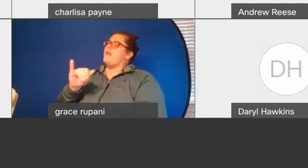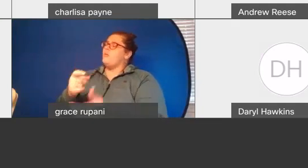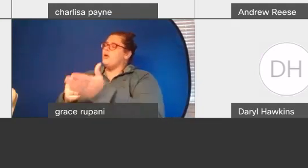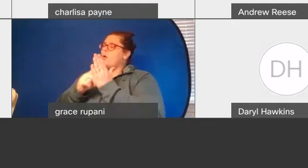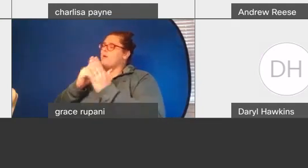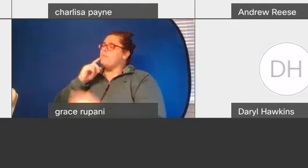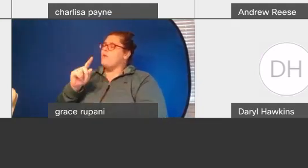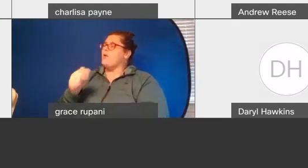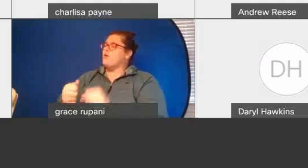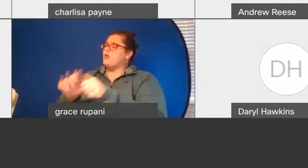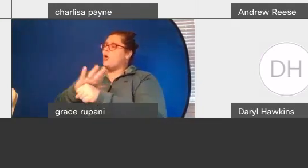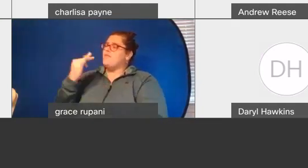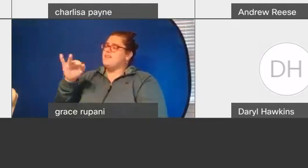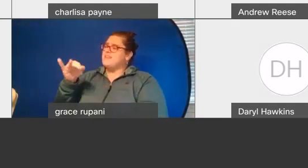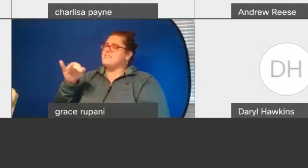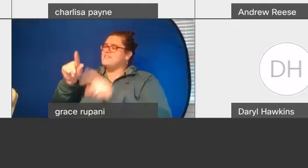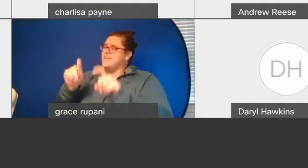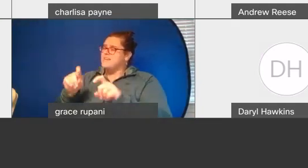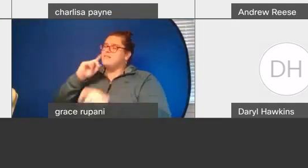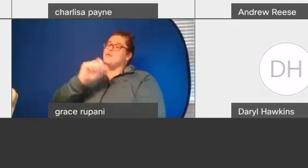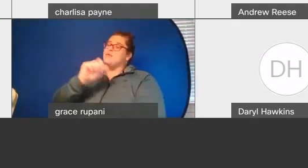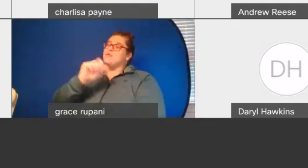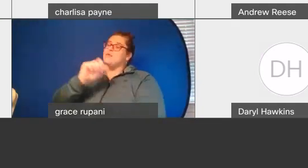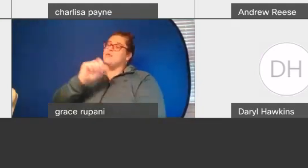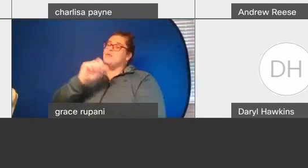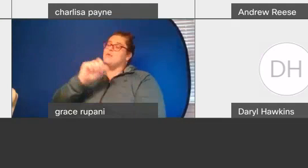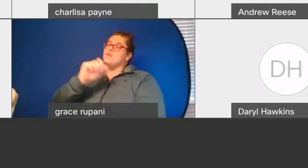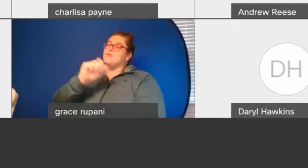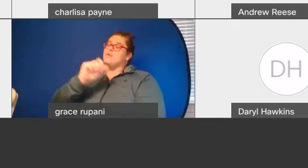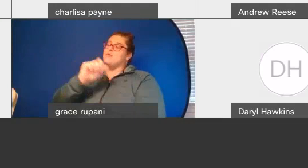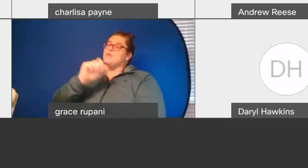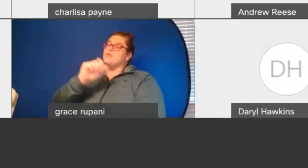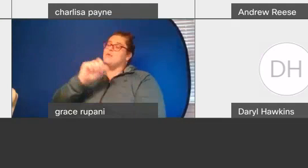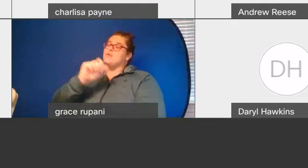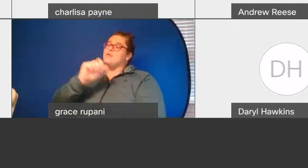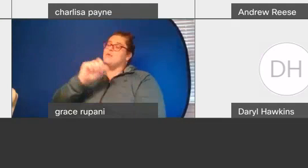COVID-19 testing for staff, managers, and participants?